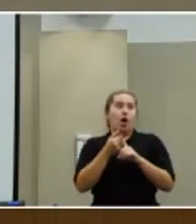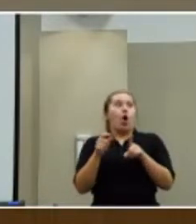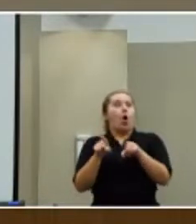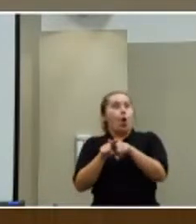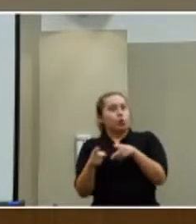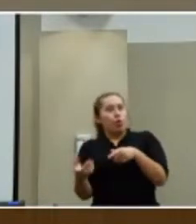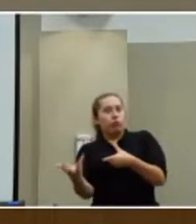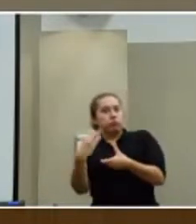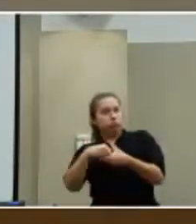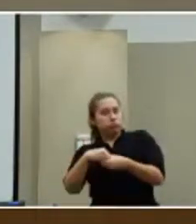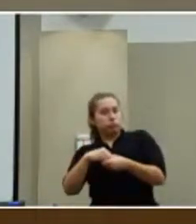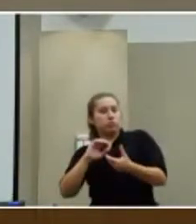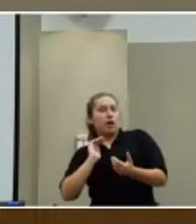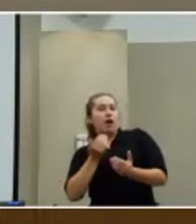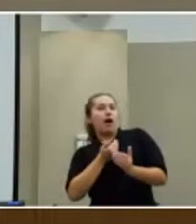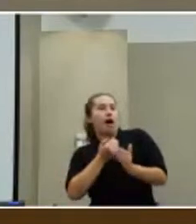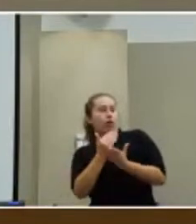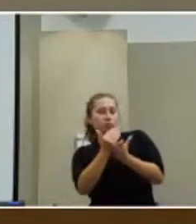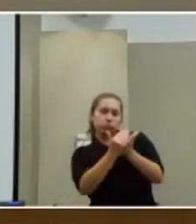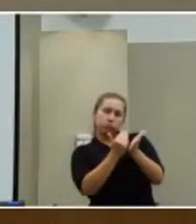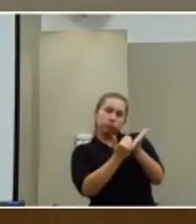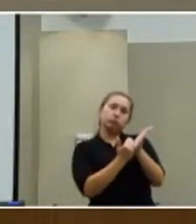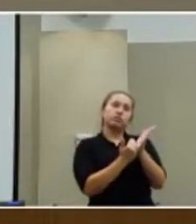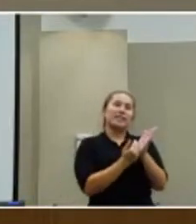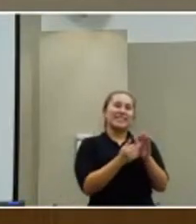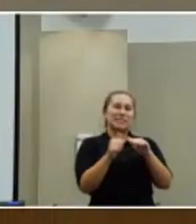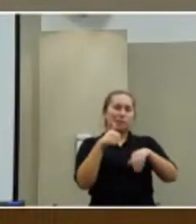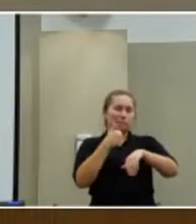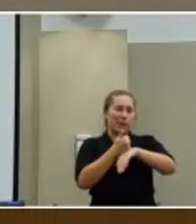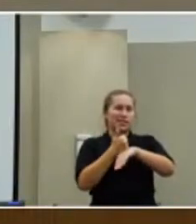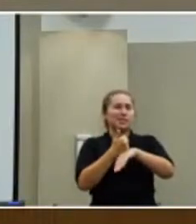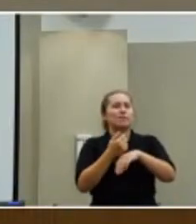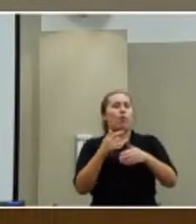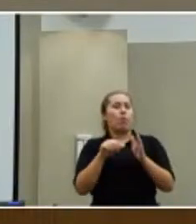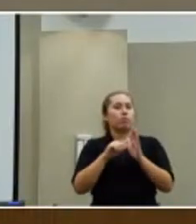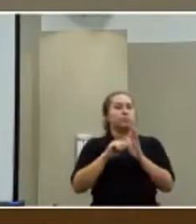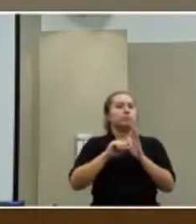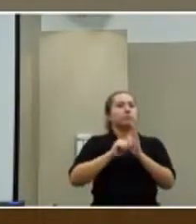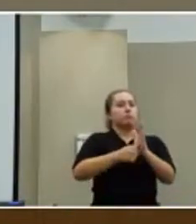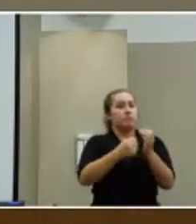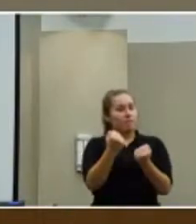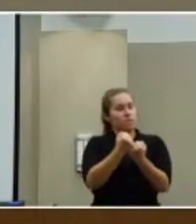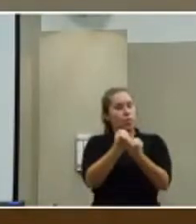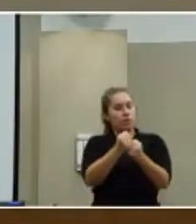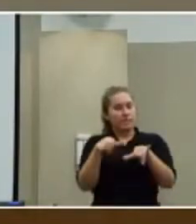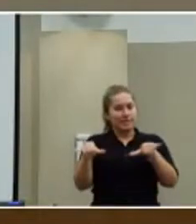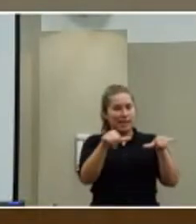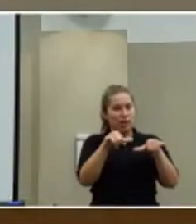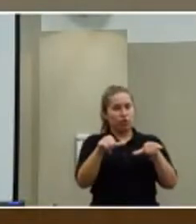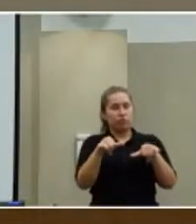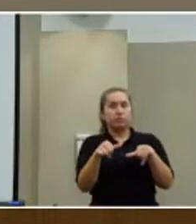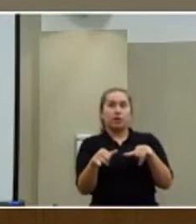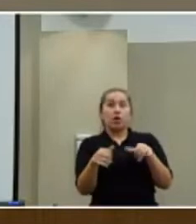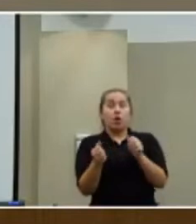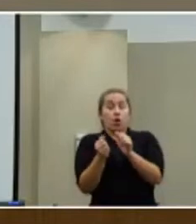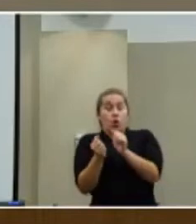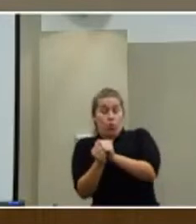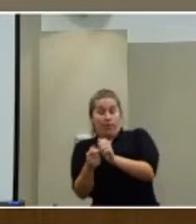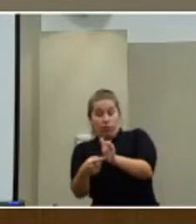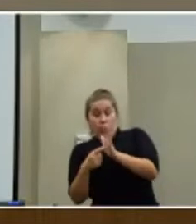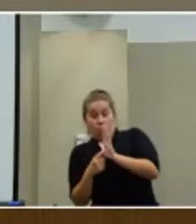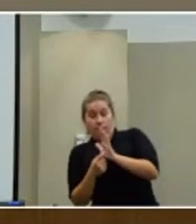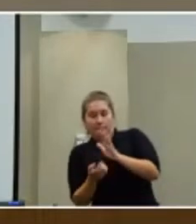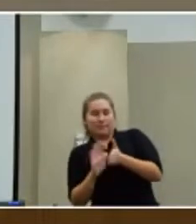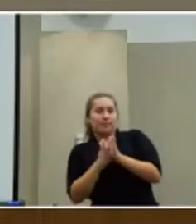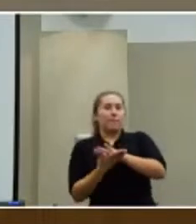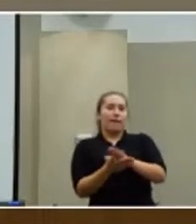our guidelines as the basis for enforcement and standards, which made the compliance with the requirements mandatory